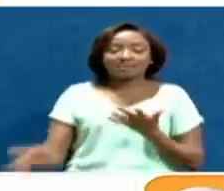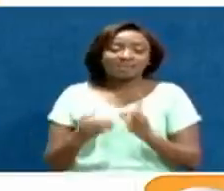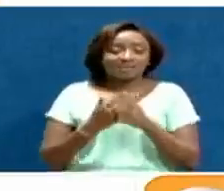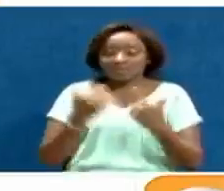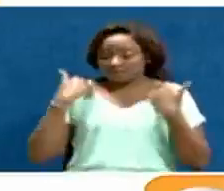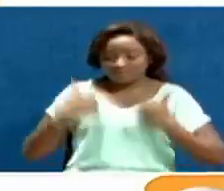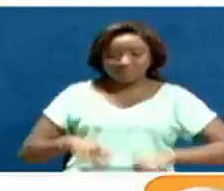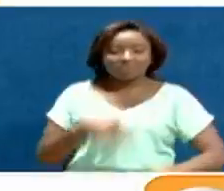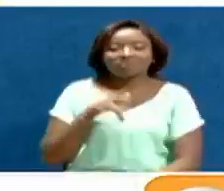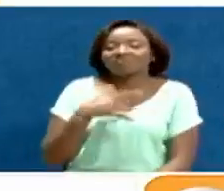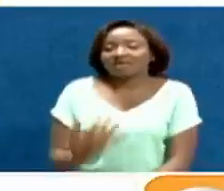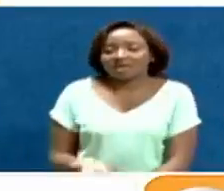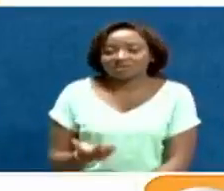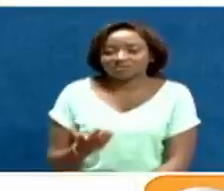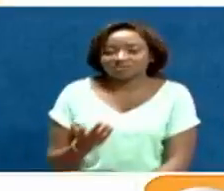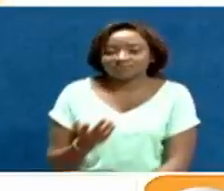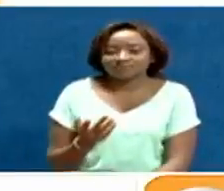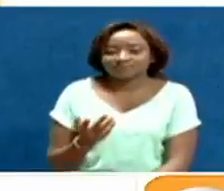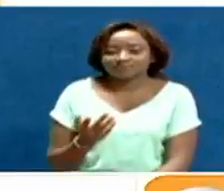hata mimi mwenyewe ningekuwa